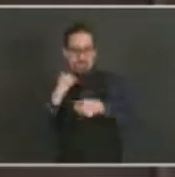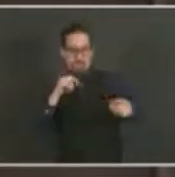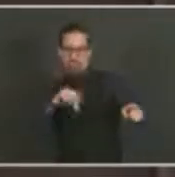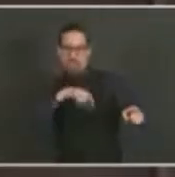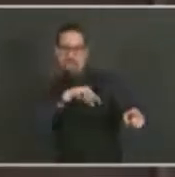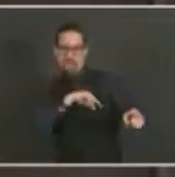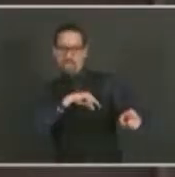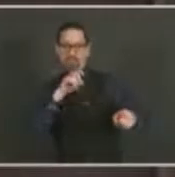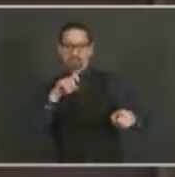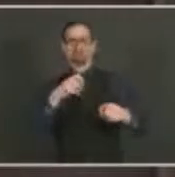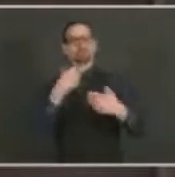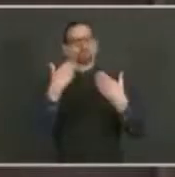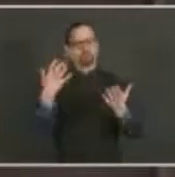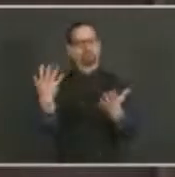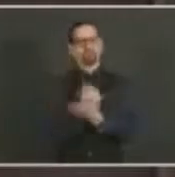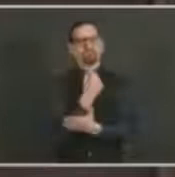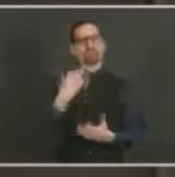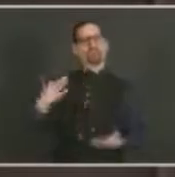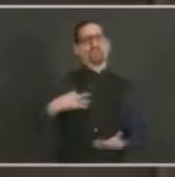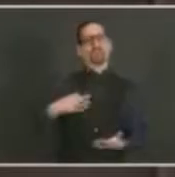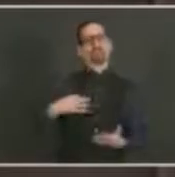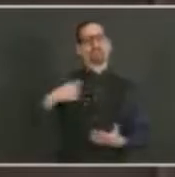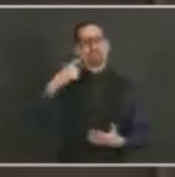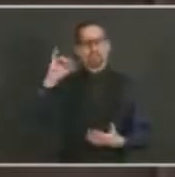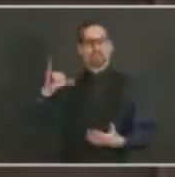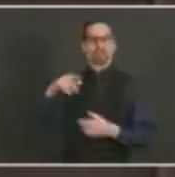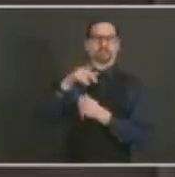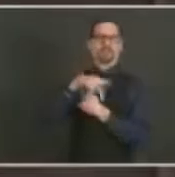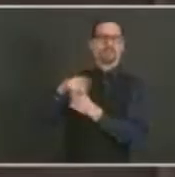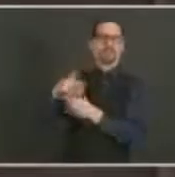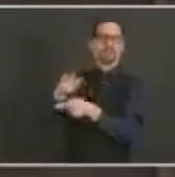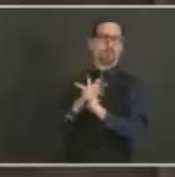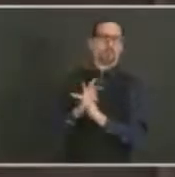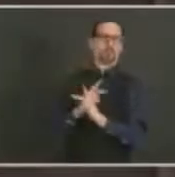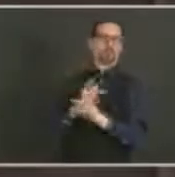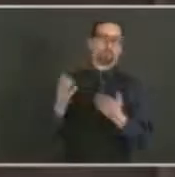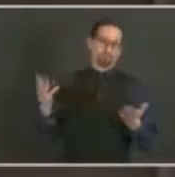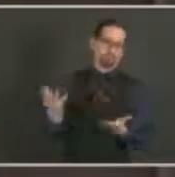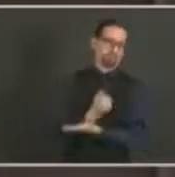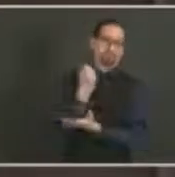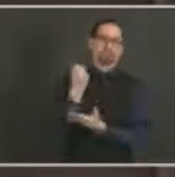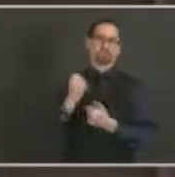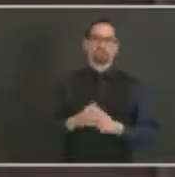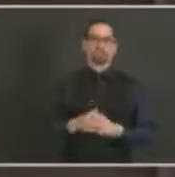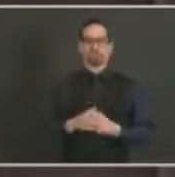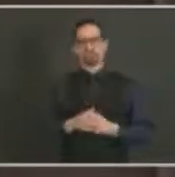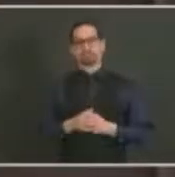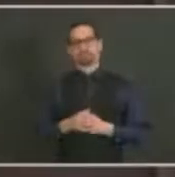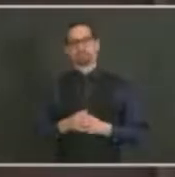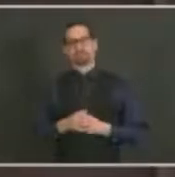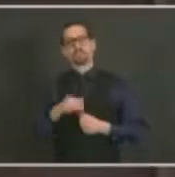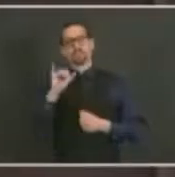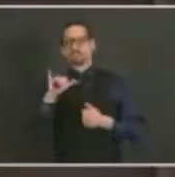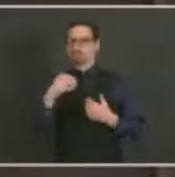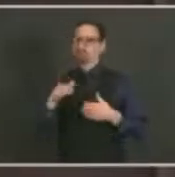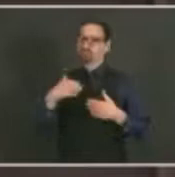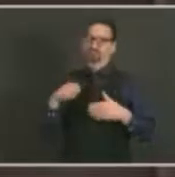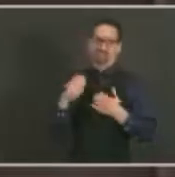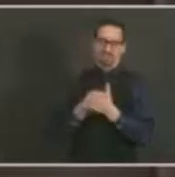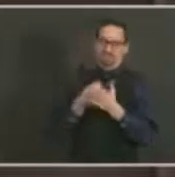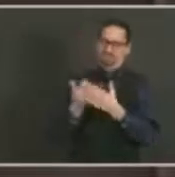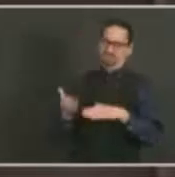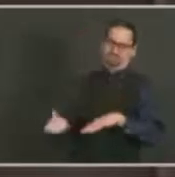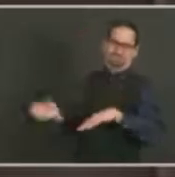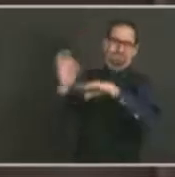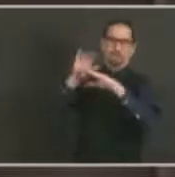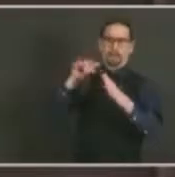That's going to bring significant, far more resources than what we can put on in terms of the CARES Act. We're talking about billions of dollars there. We're talking